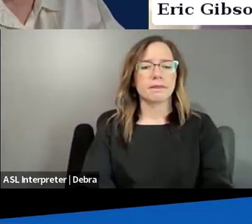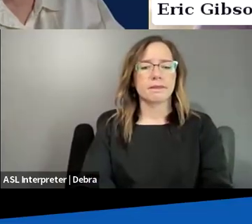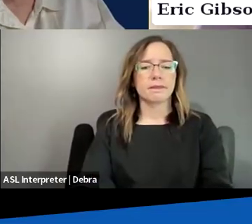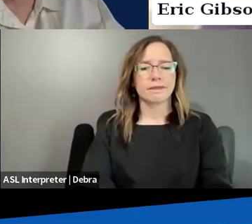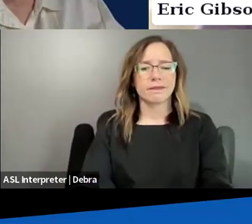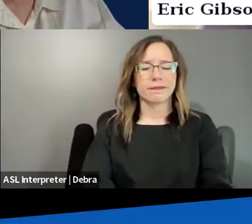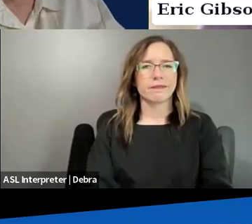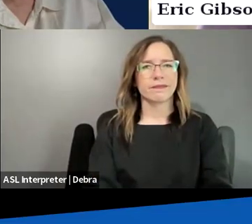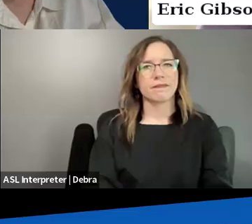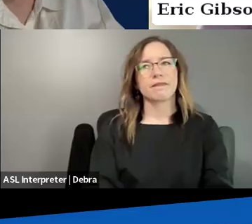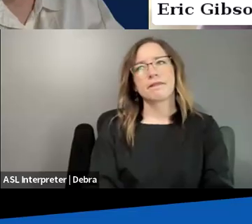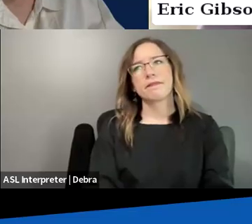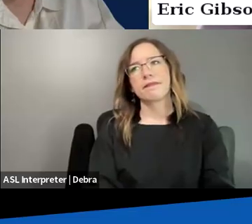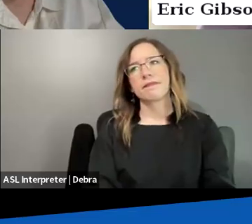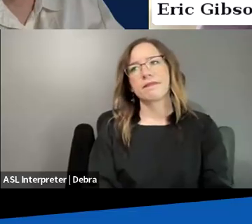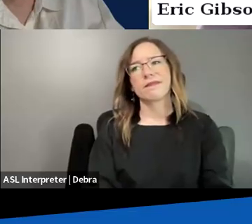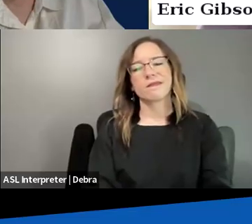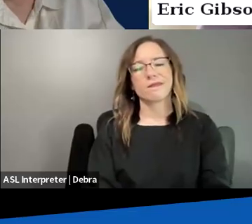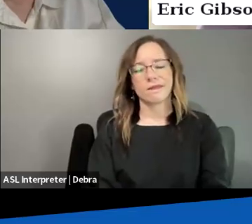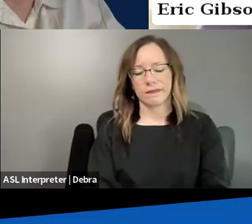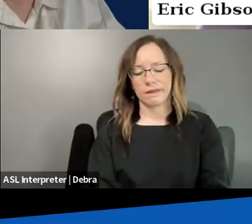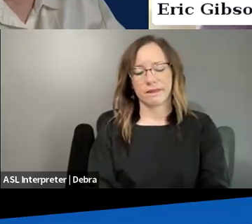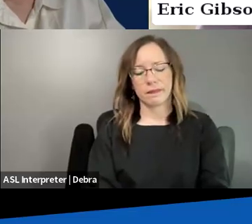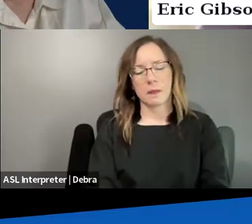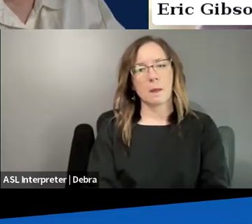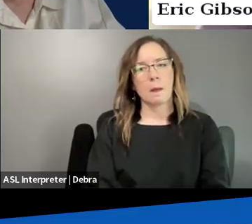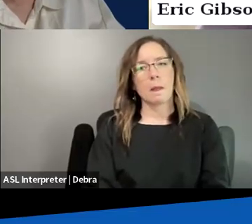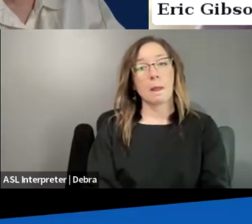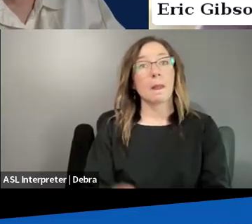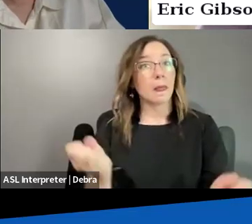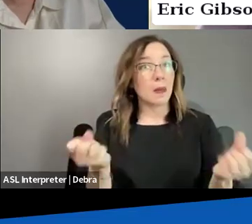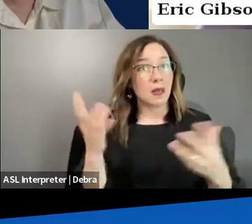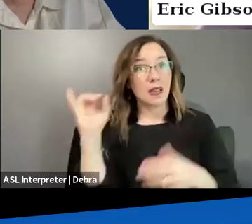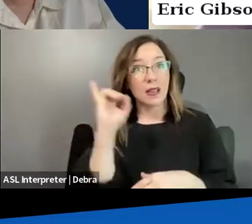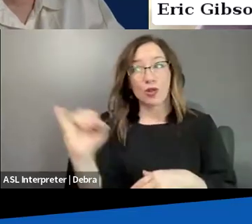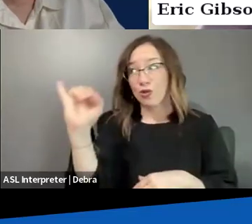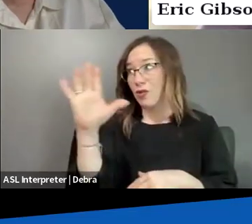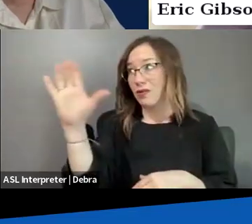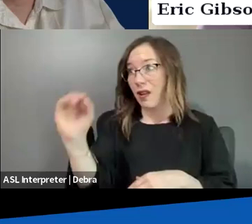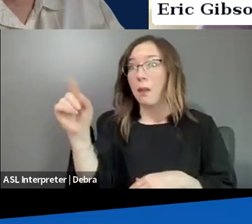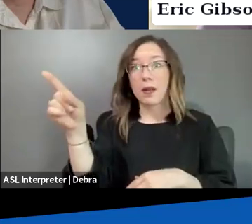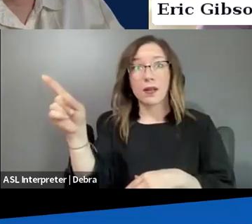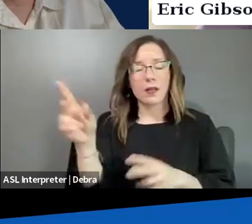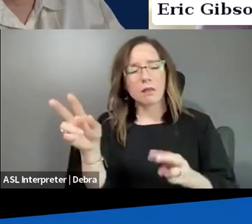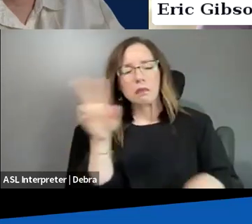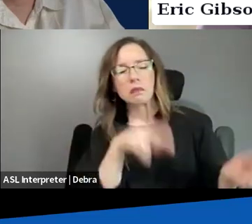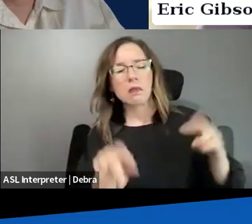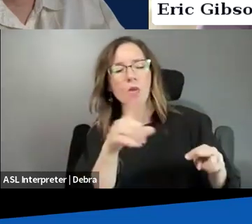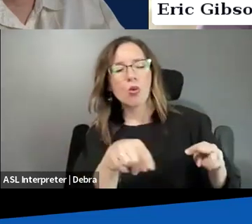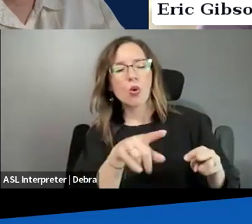Absolutely. And I'd like to add that many insurance companies are now looking at people with paralysis